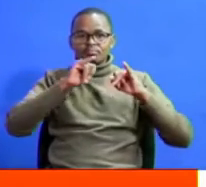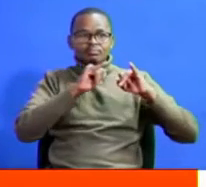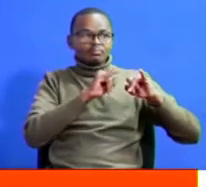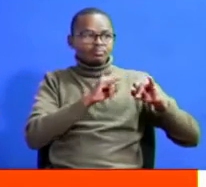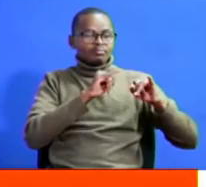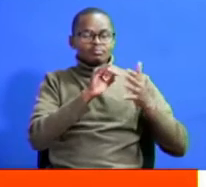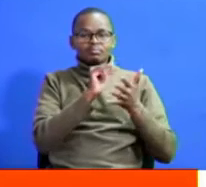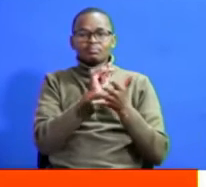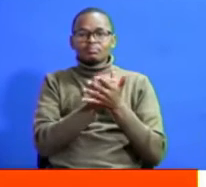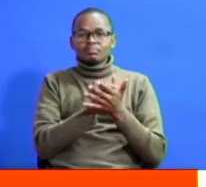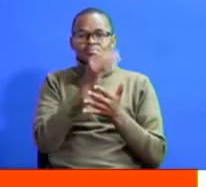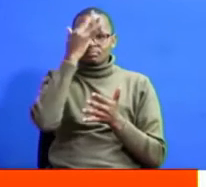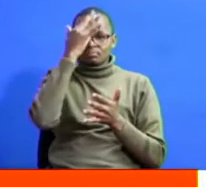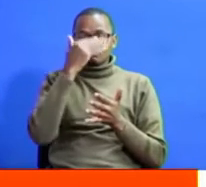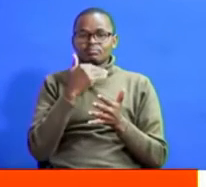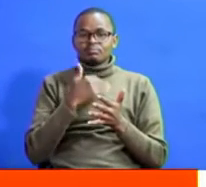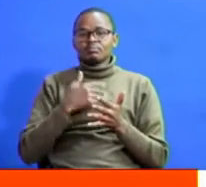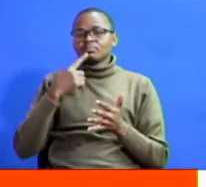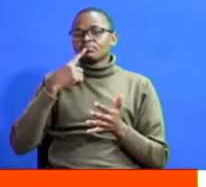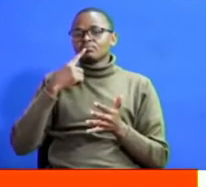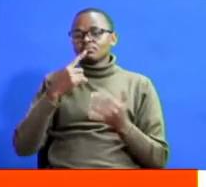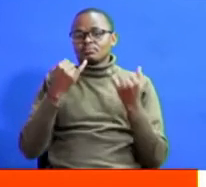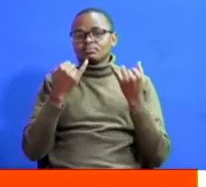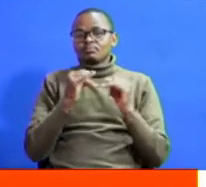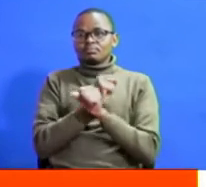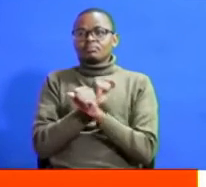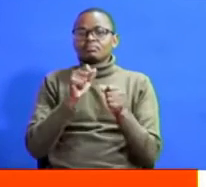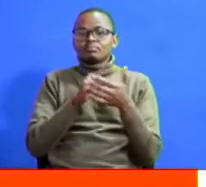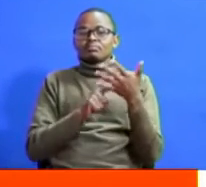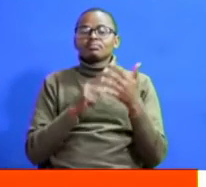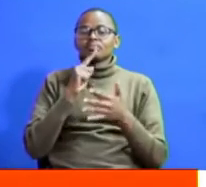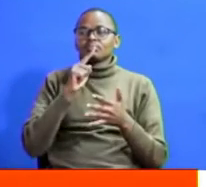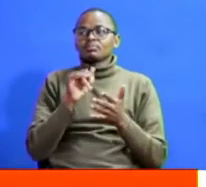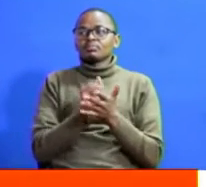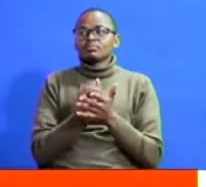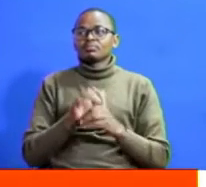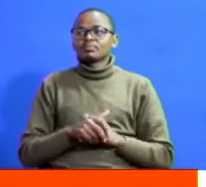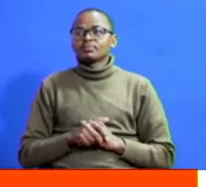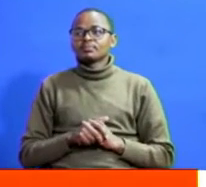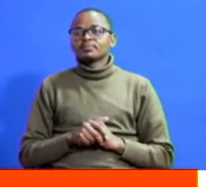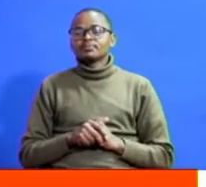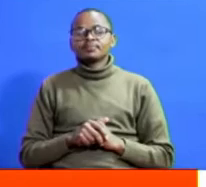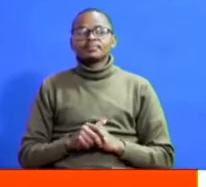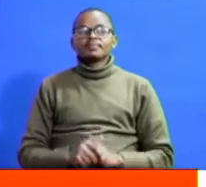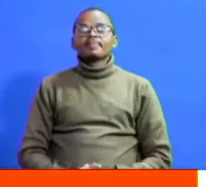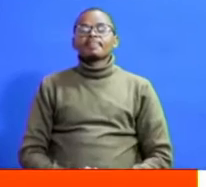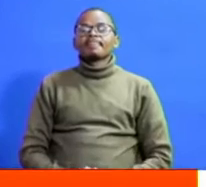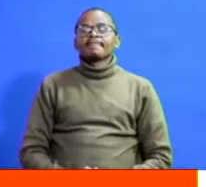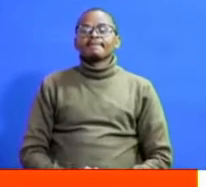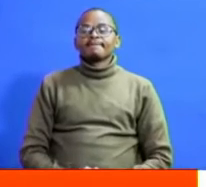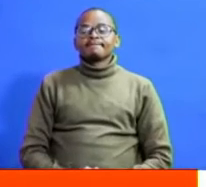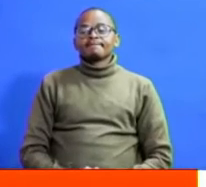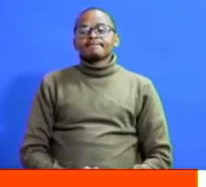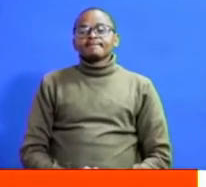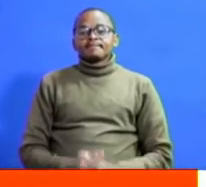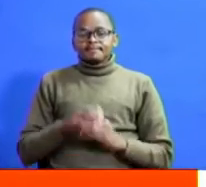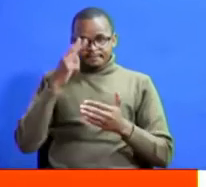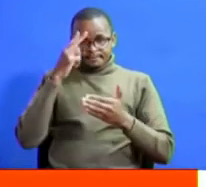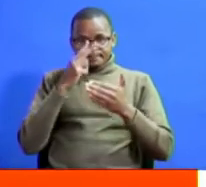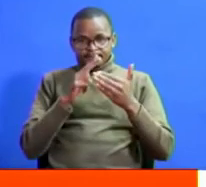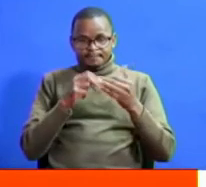probably, that's why they are saying them right now. What do you make of such sentiments still, Keter? To see that